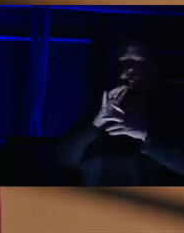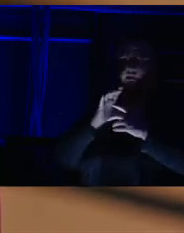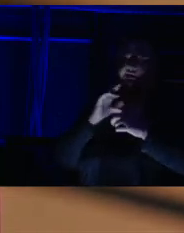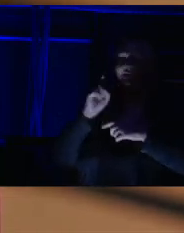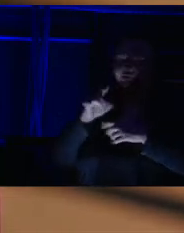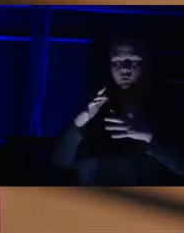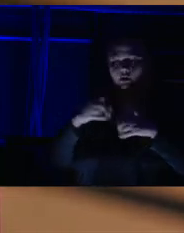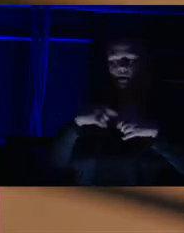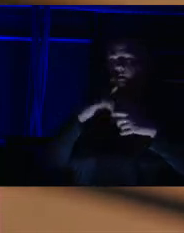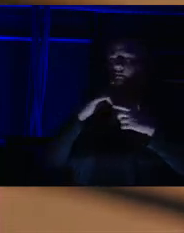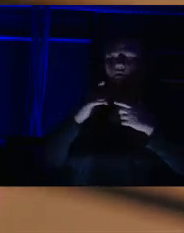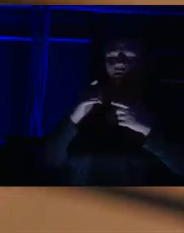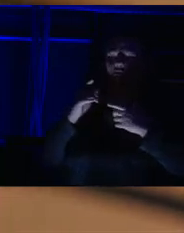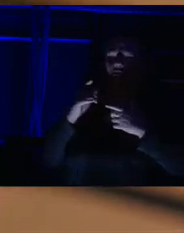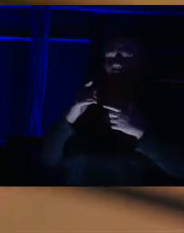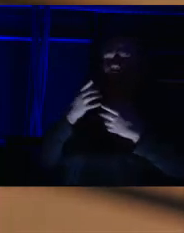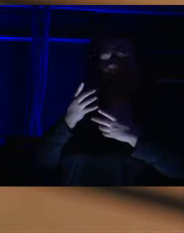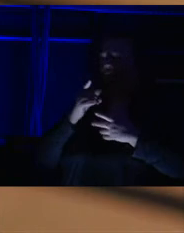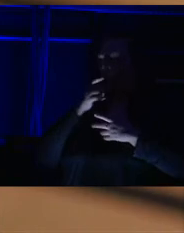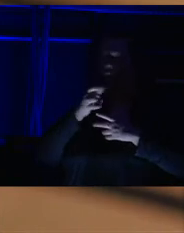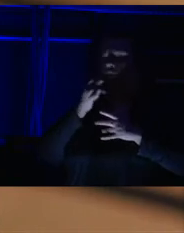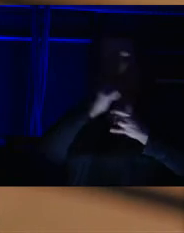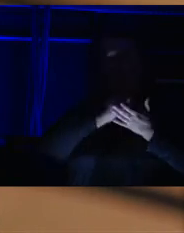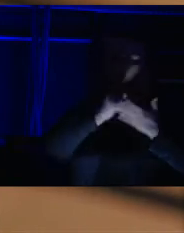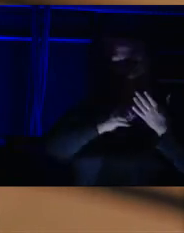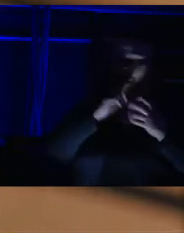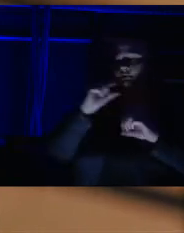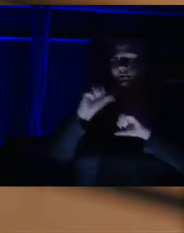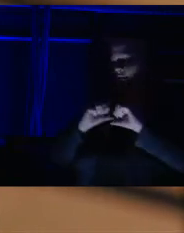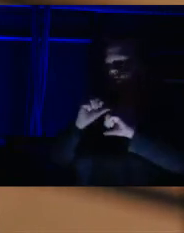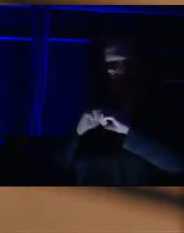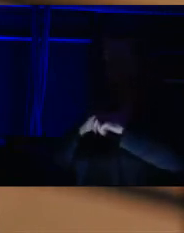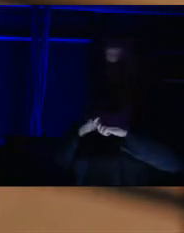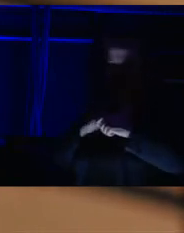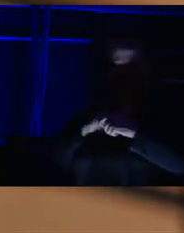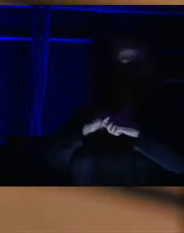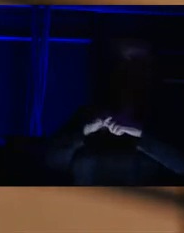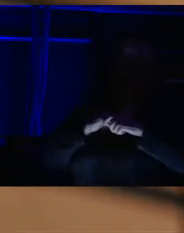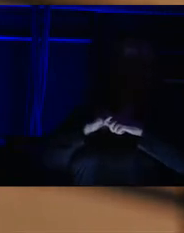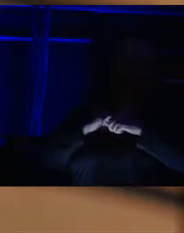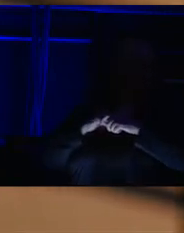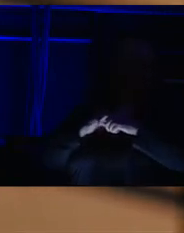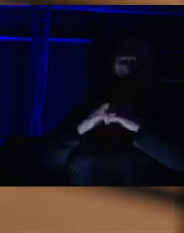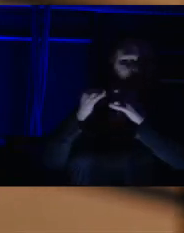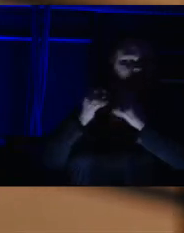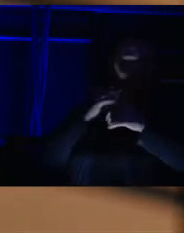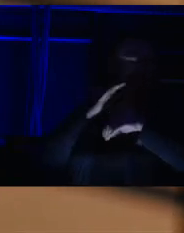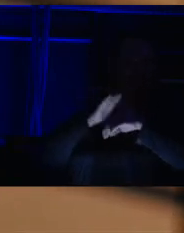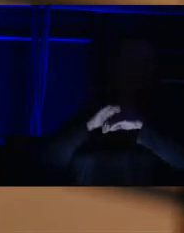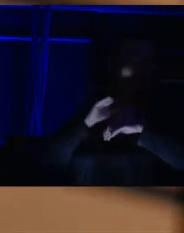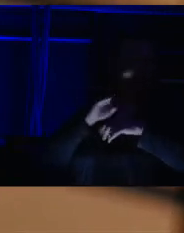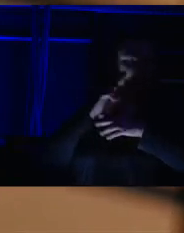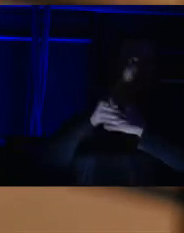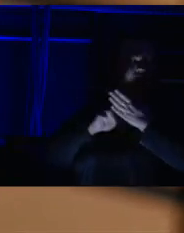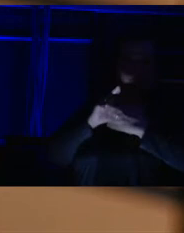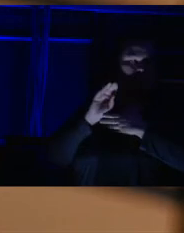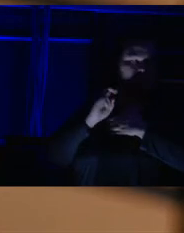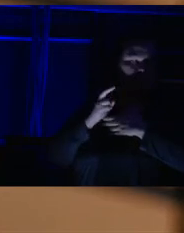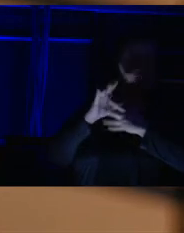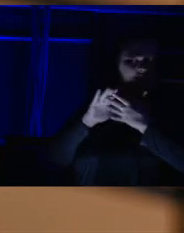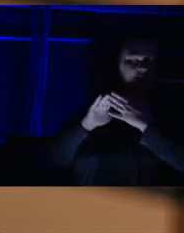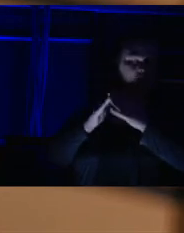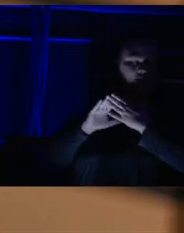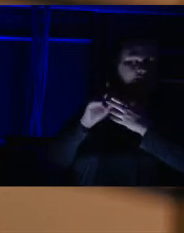have mastered the art and science of engagement. Today, I call on the University of Michigan